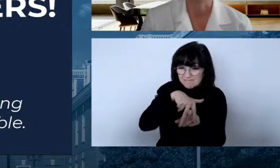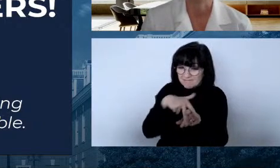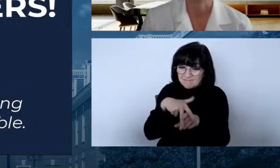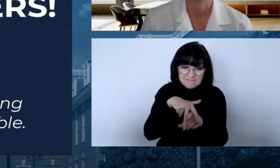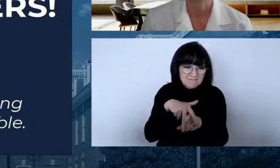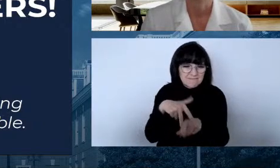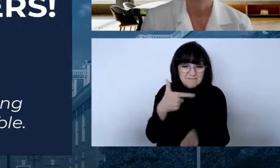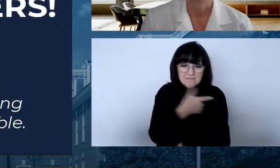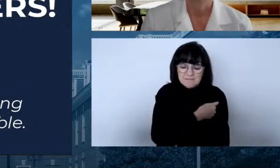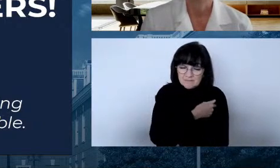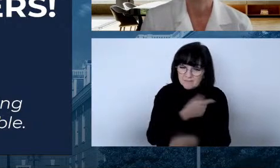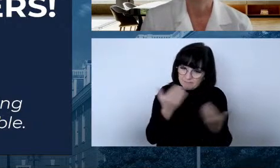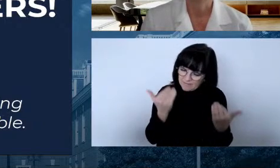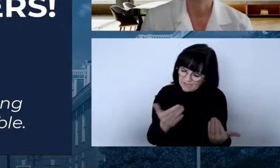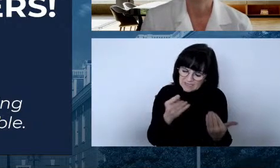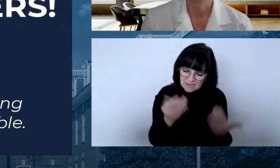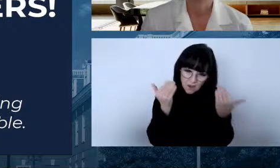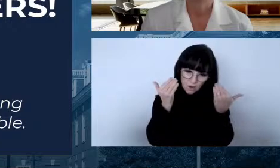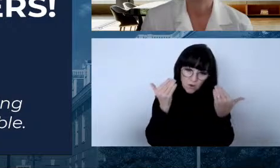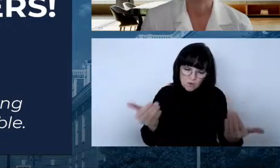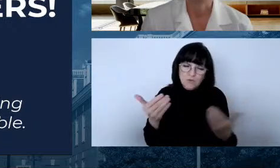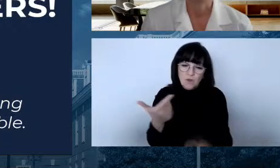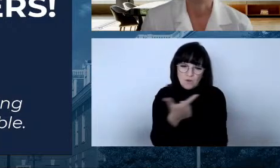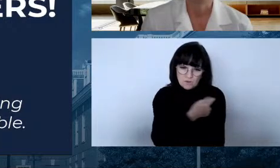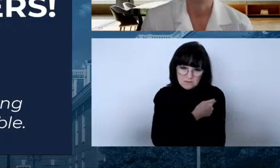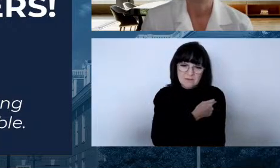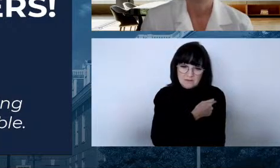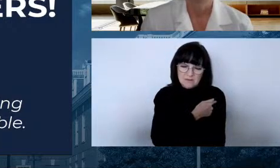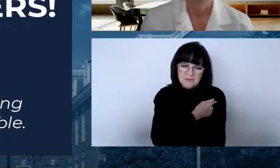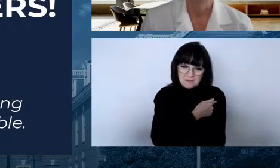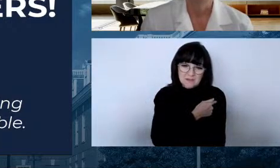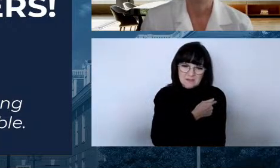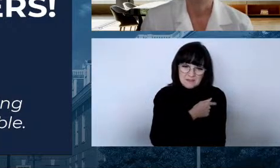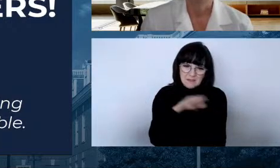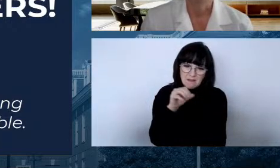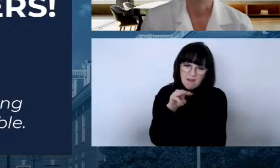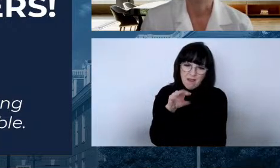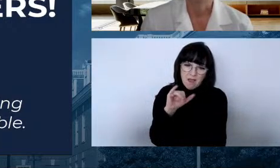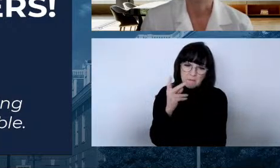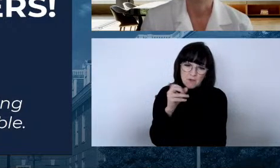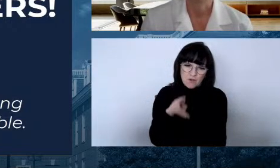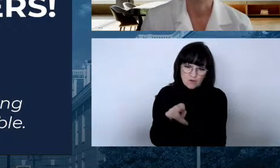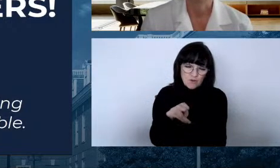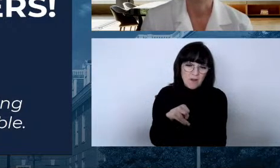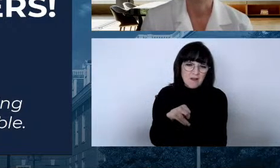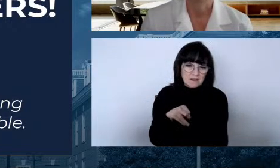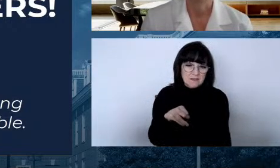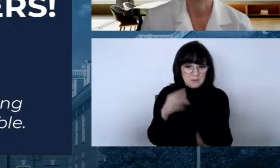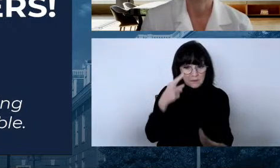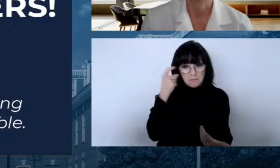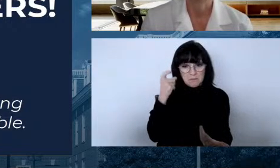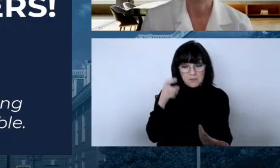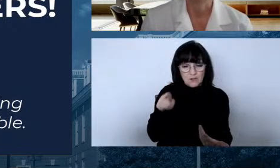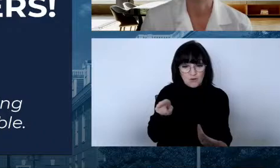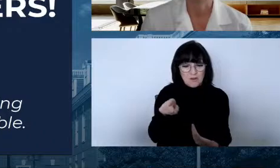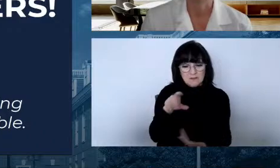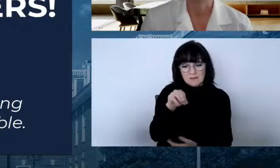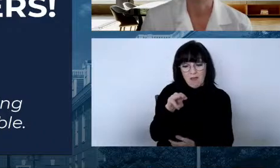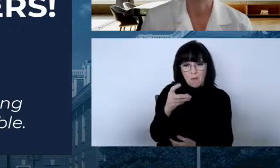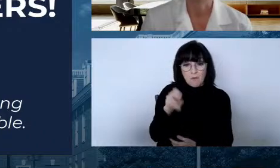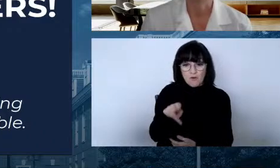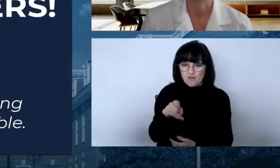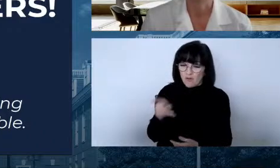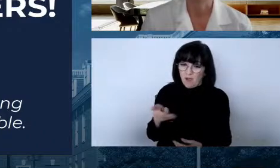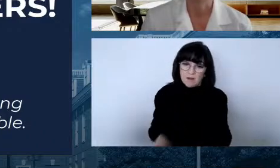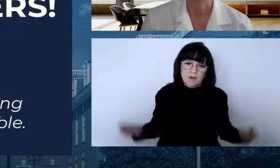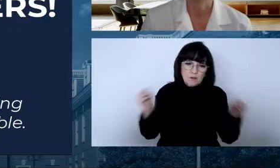with Omicron and its increased infectivity. And also the booster is really key to that and